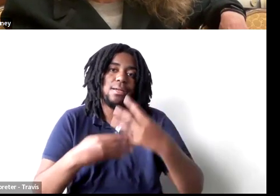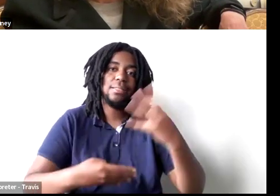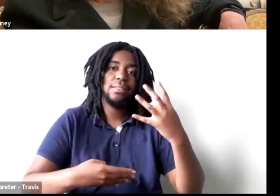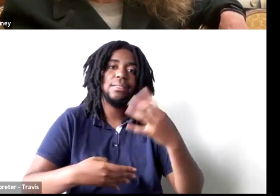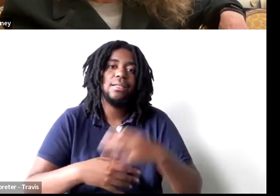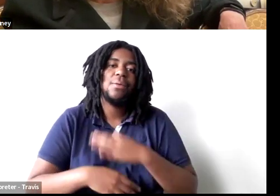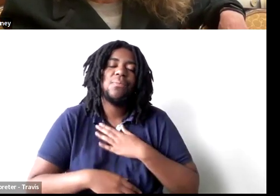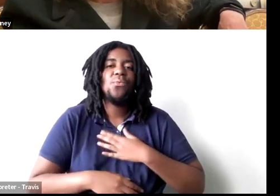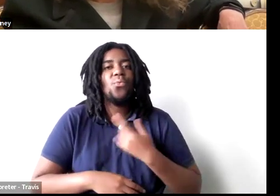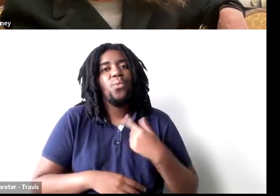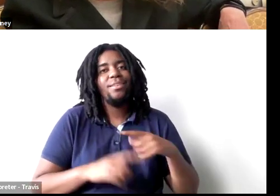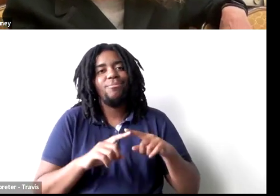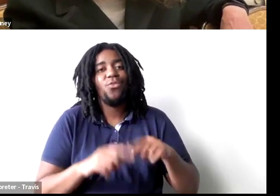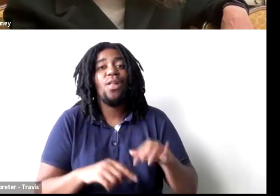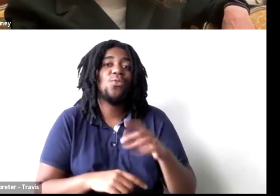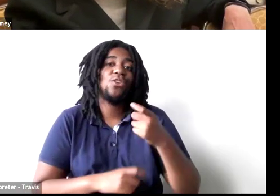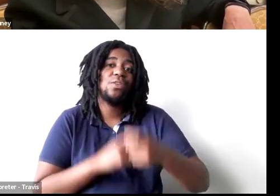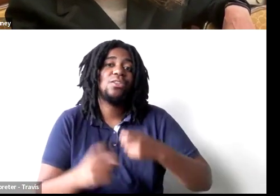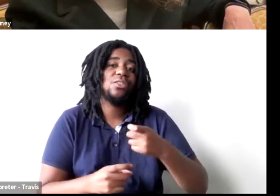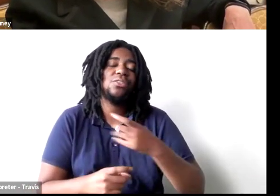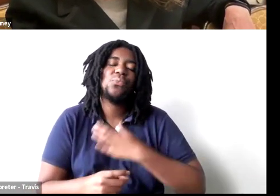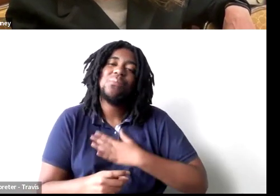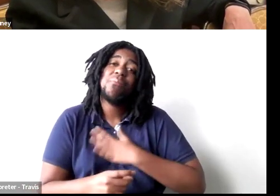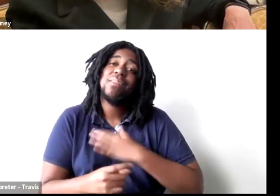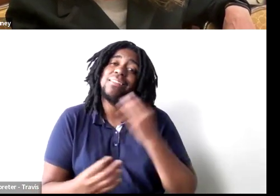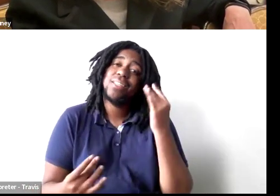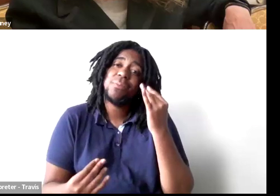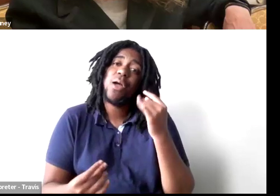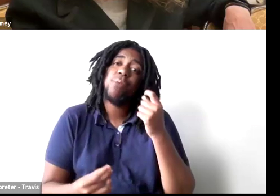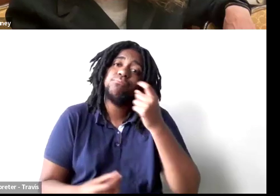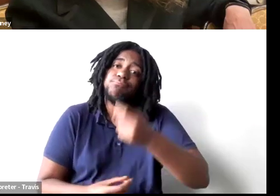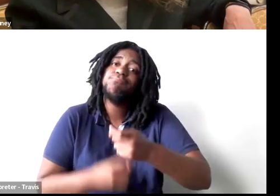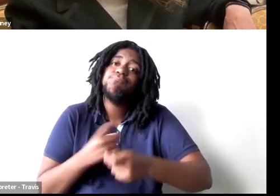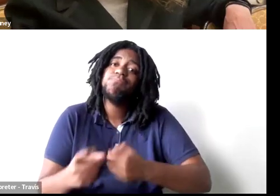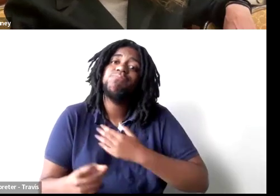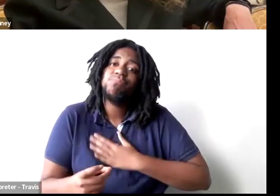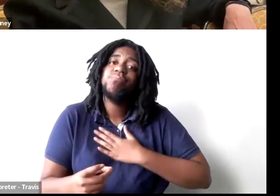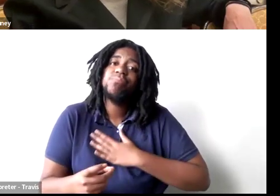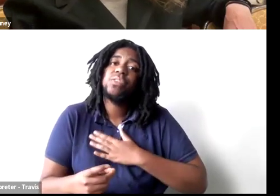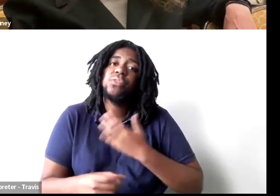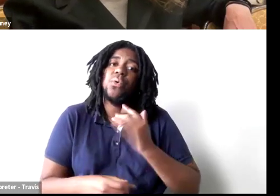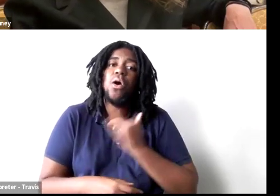your donations to continue work like this. So please consider making a contribution to our Labor Day